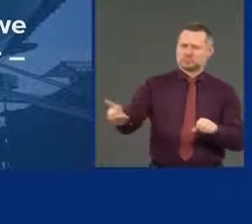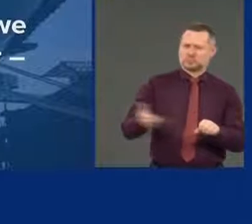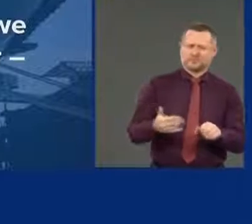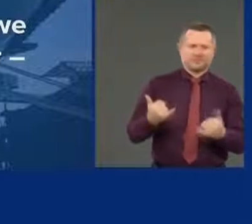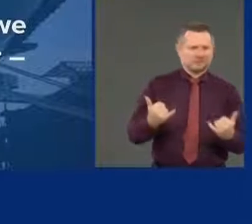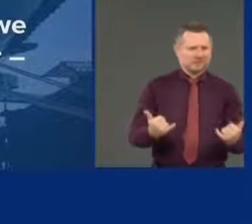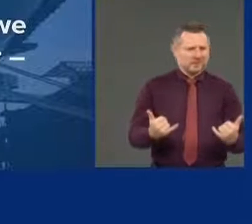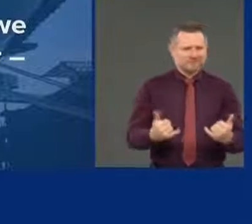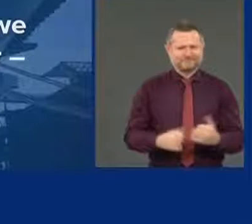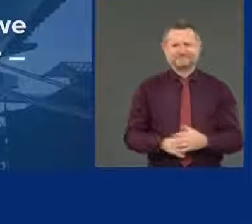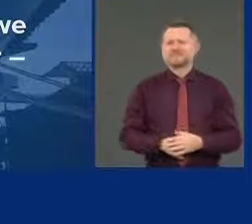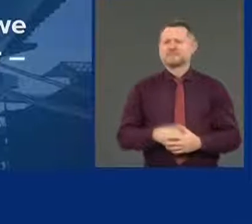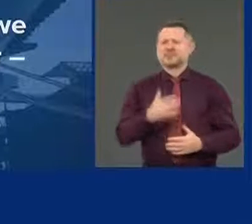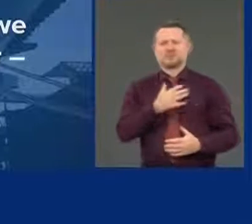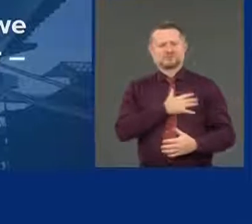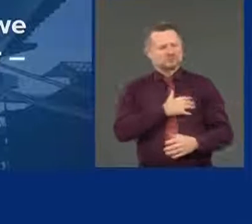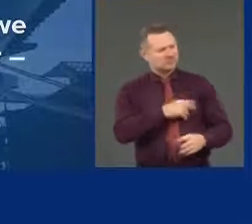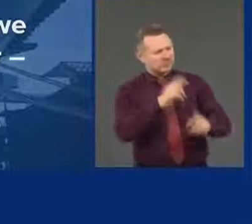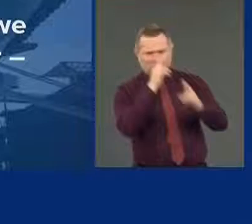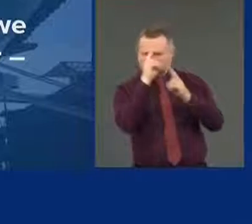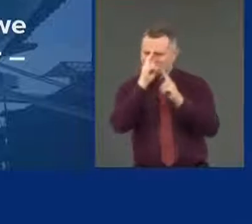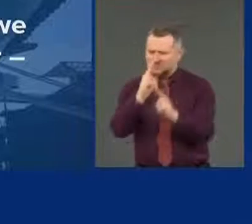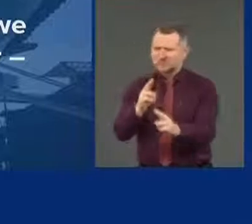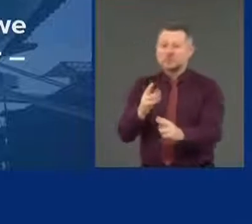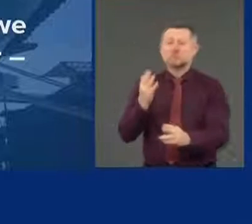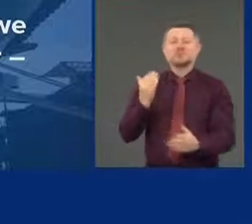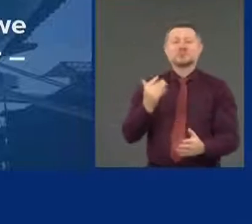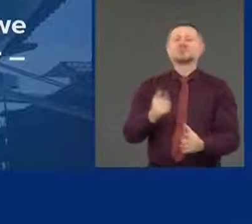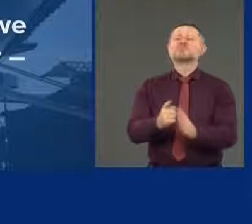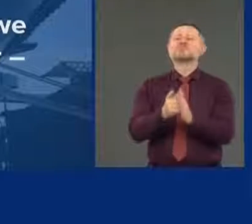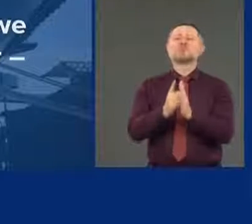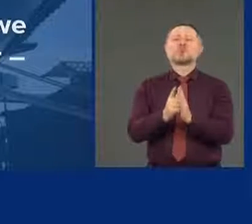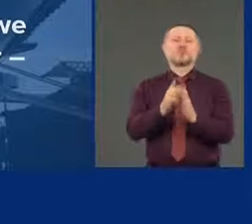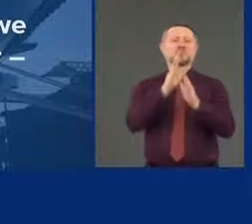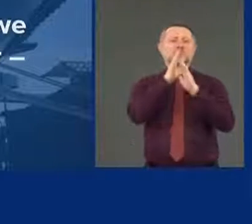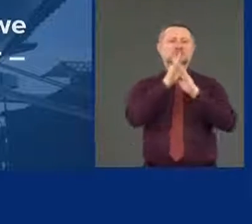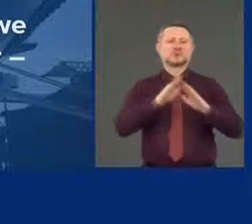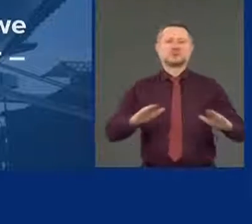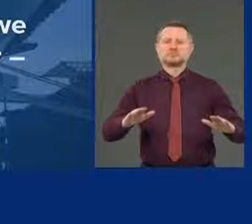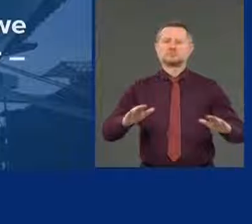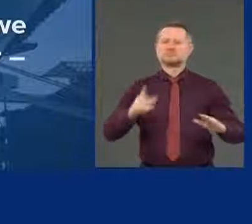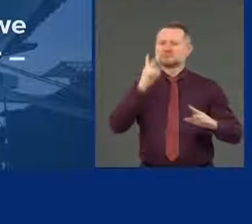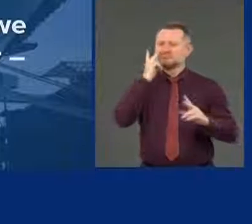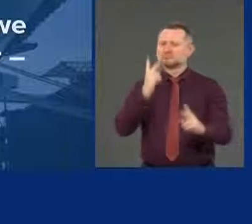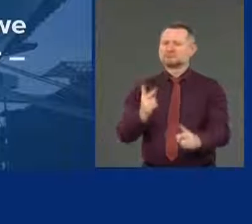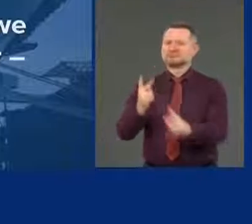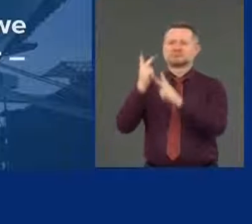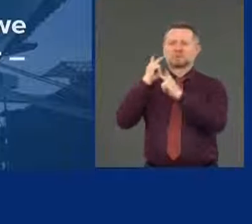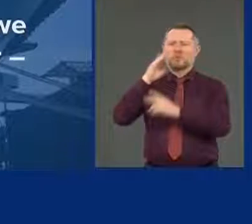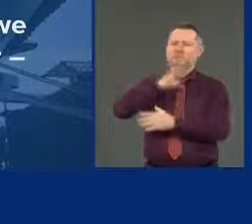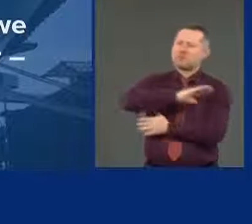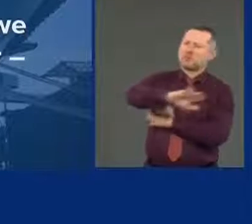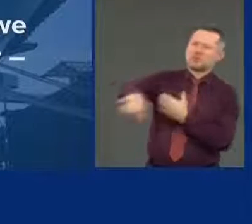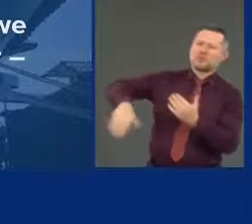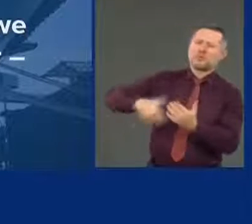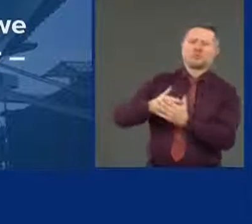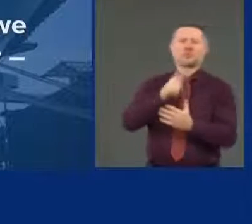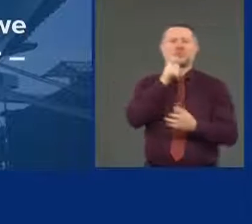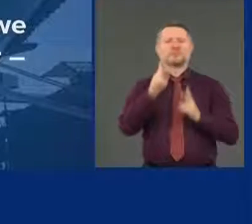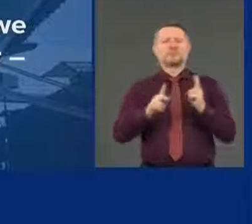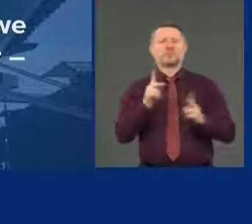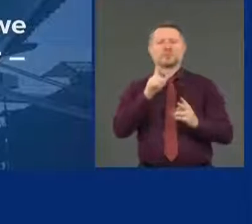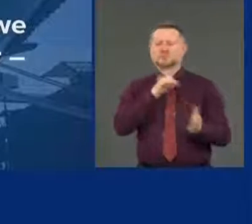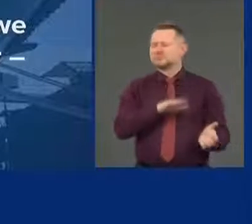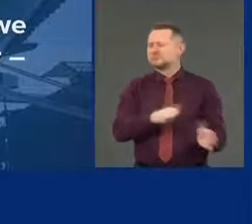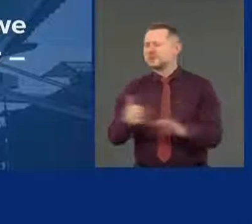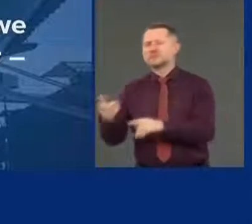the honor. And let's take a moment of silence in memory of all those who are fallen and wishing